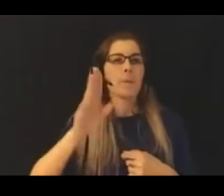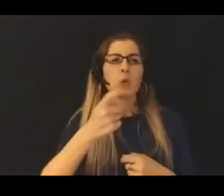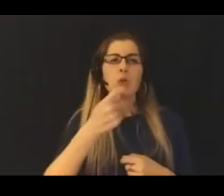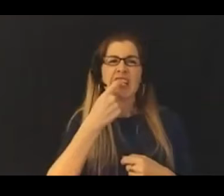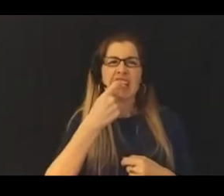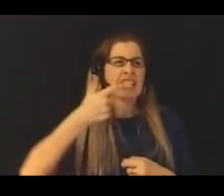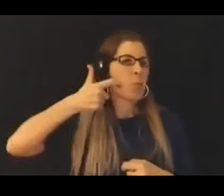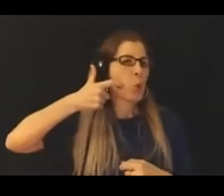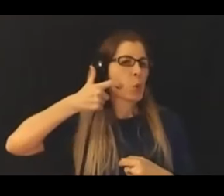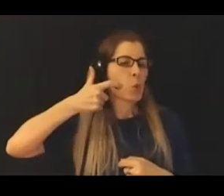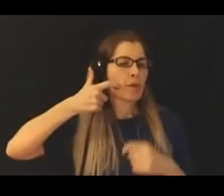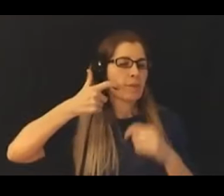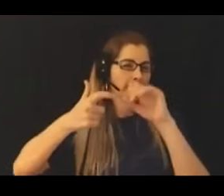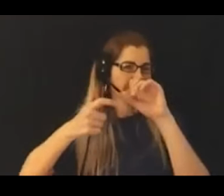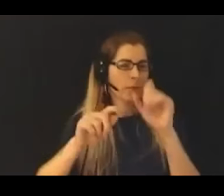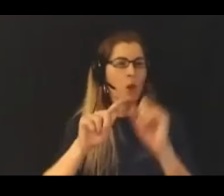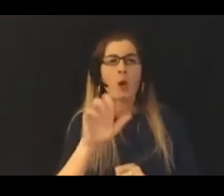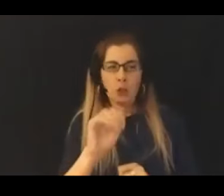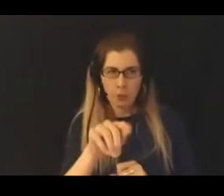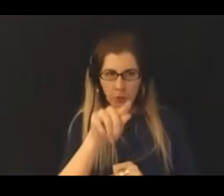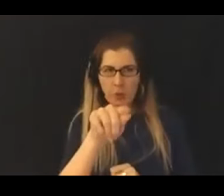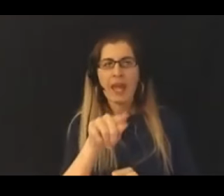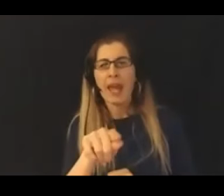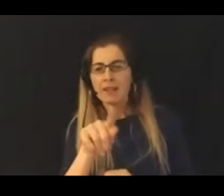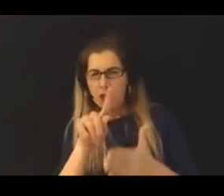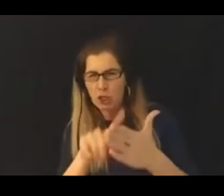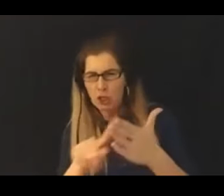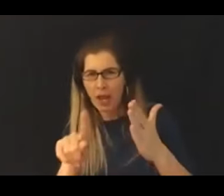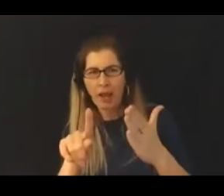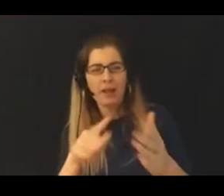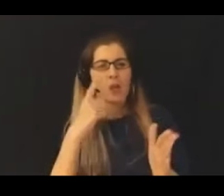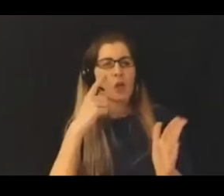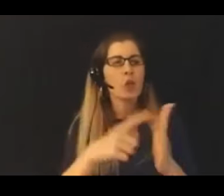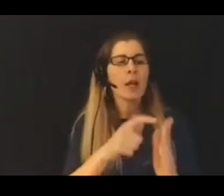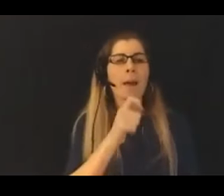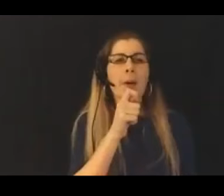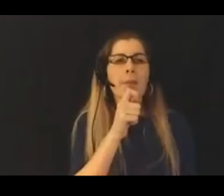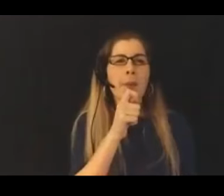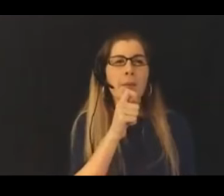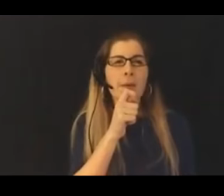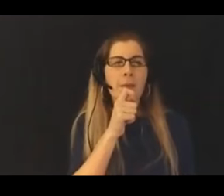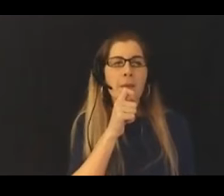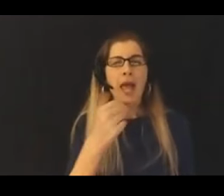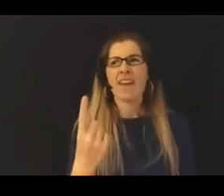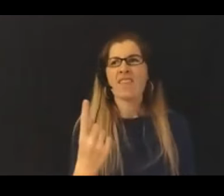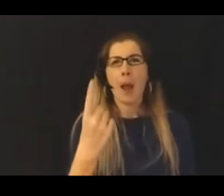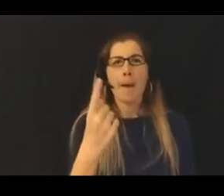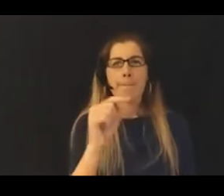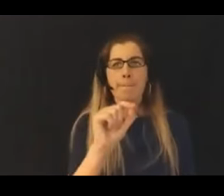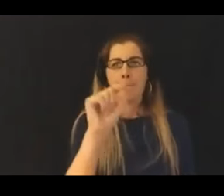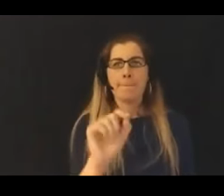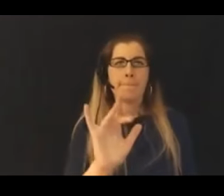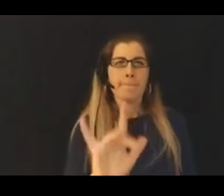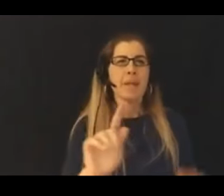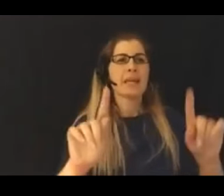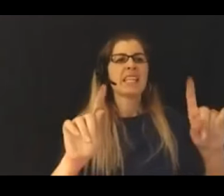there's on Zoom, you can check the levels if you go to the microphone button, and there's a little up arrow and it says test speaker